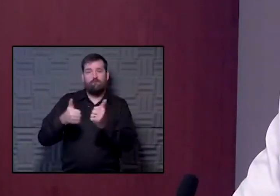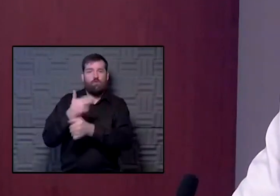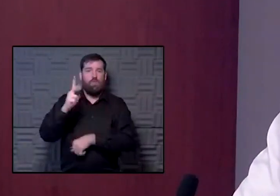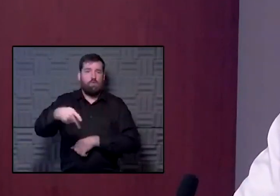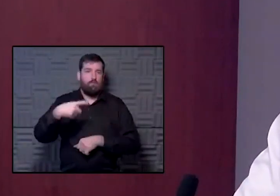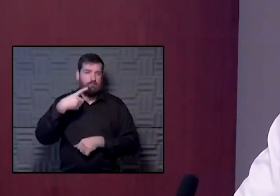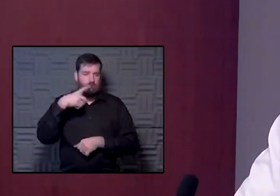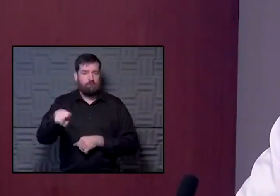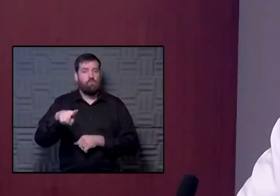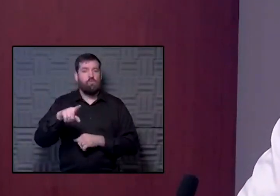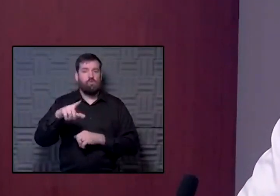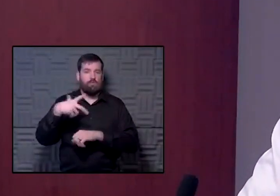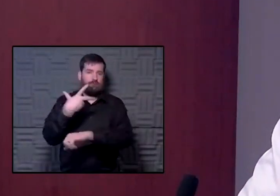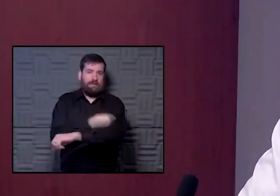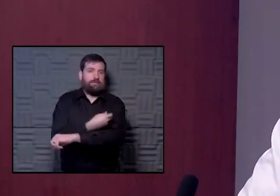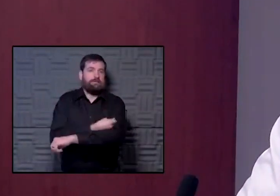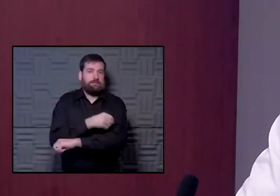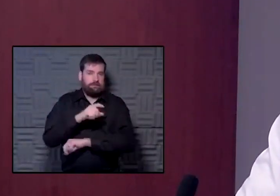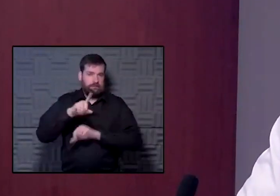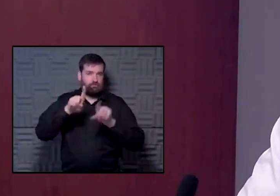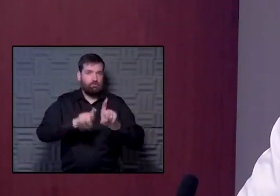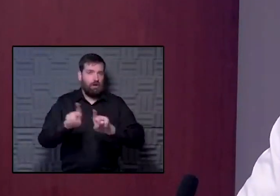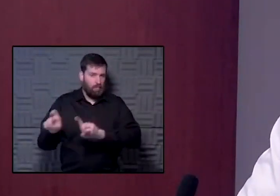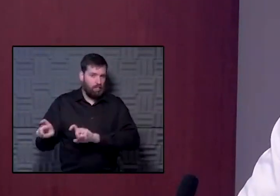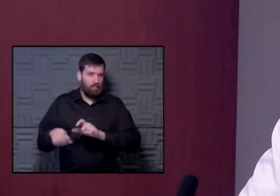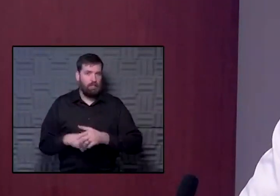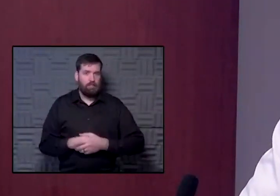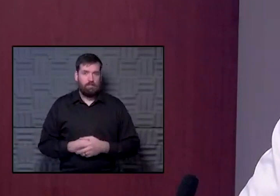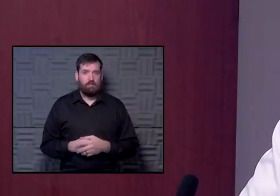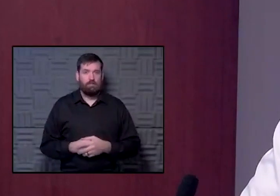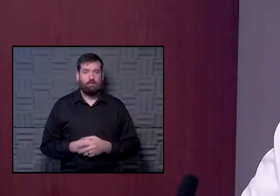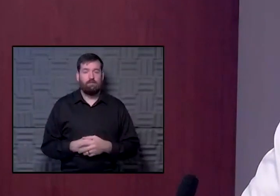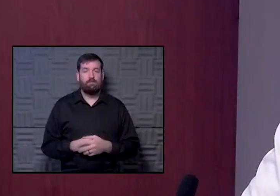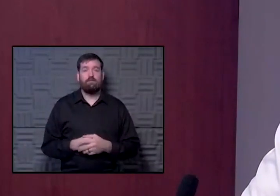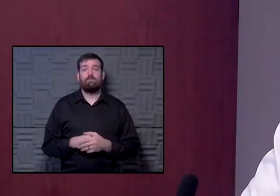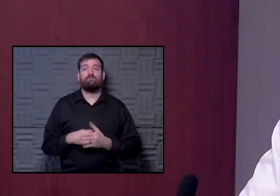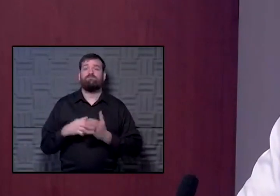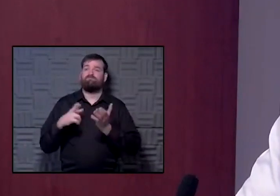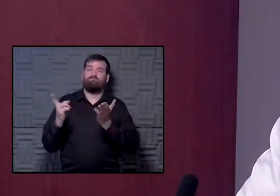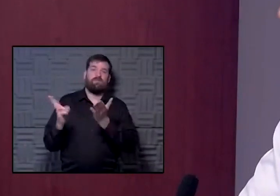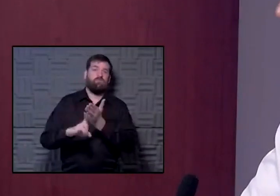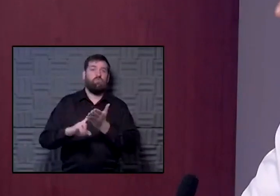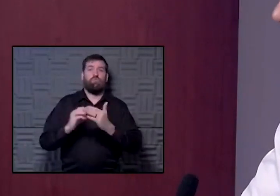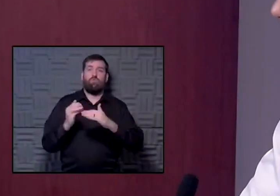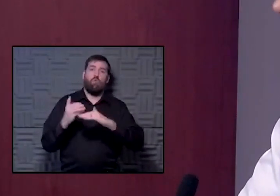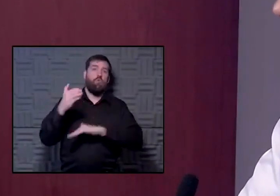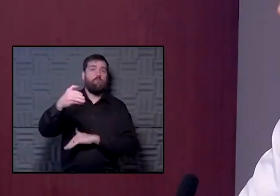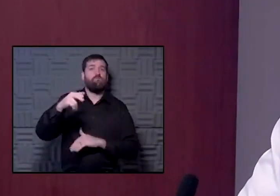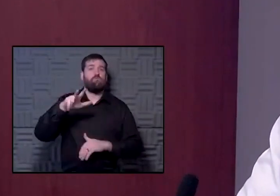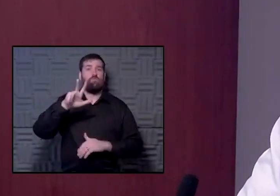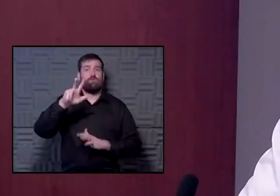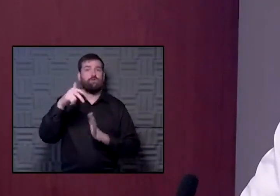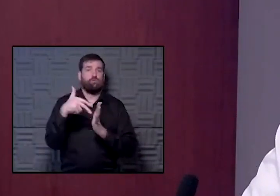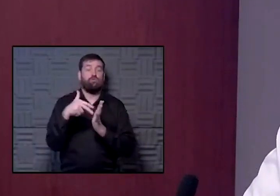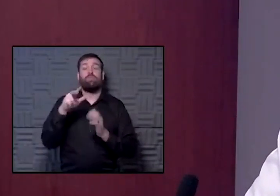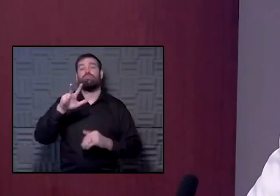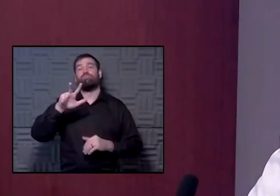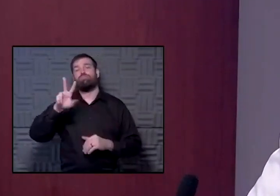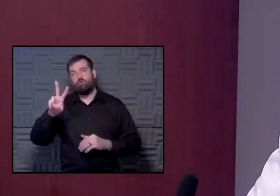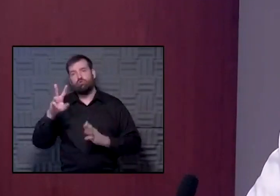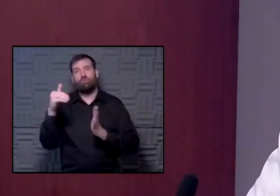AstraZeneca vaccine trial, and we enrolled over 32,000 individuals across